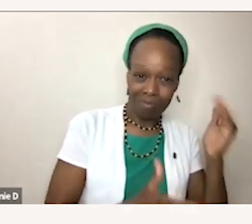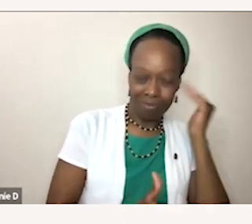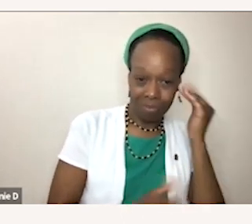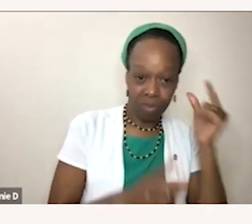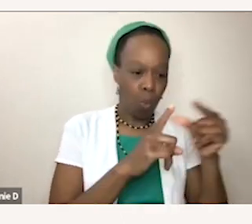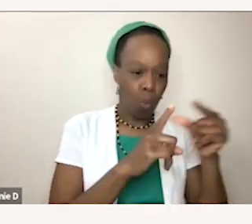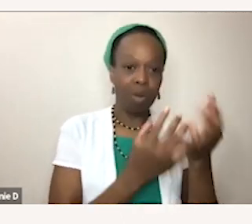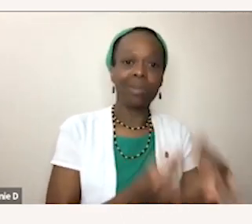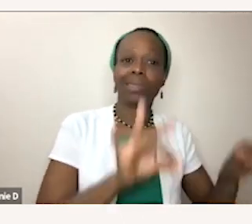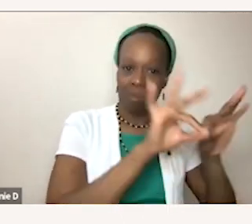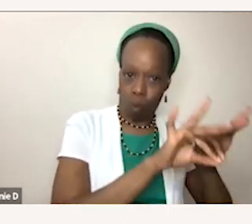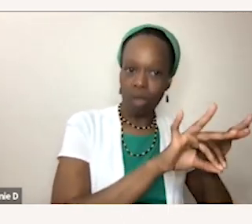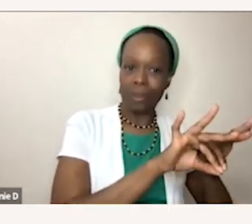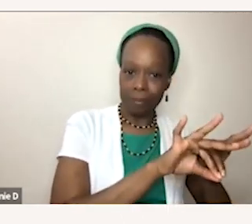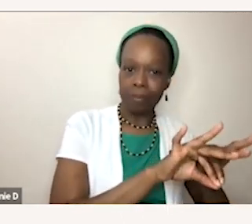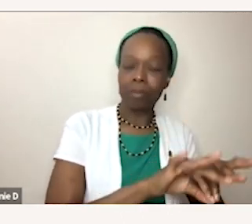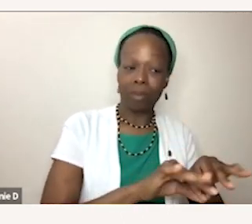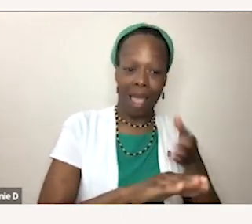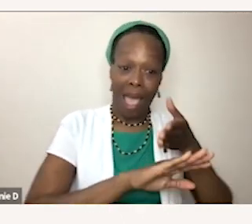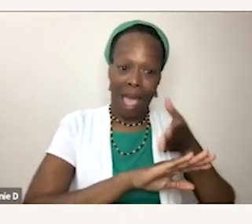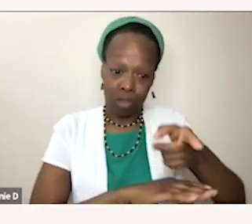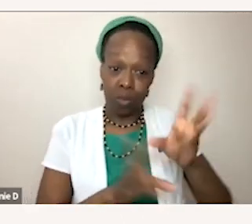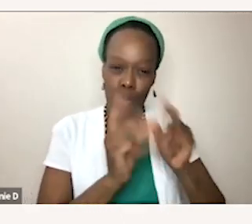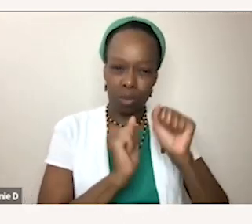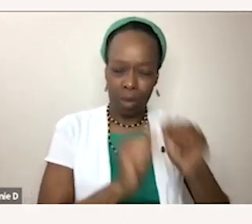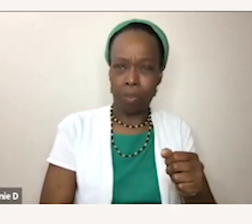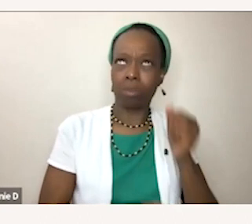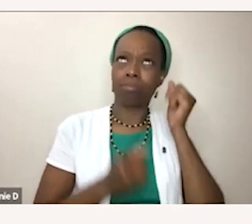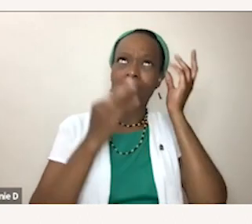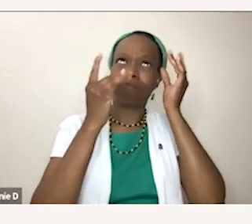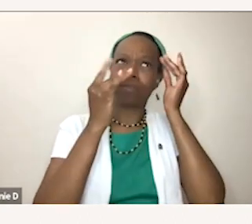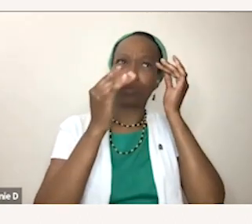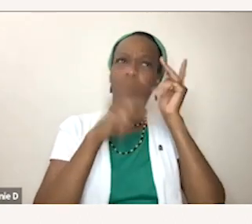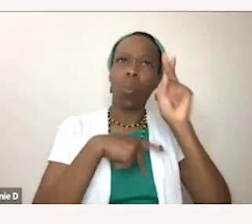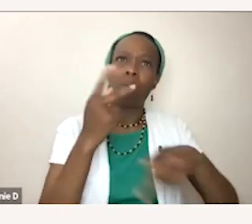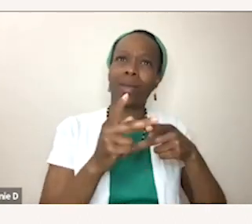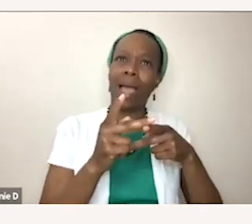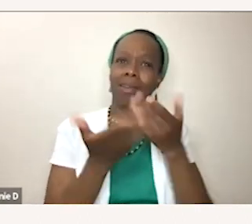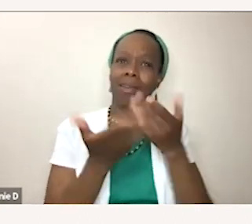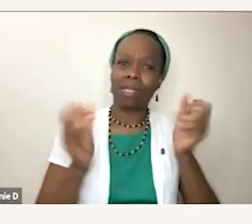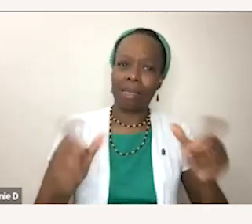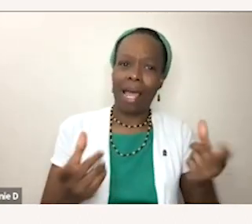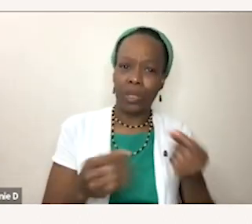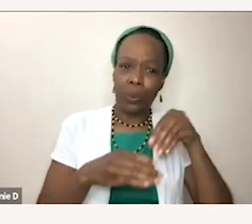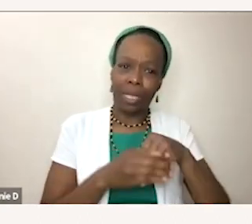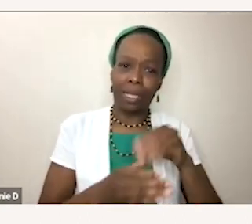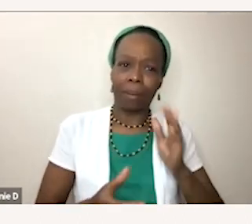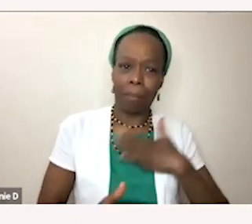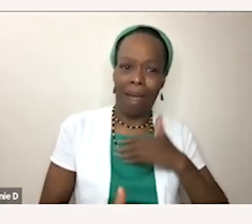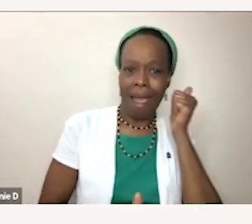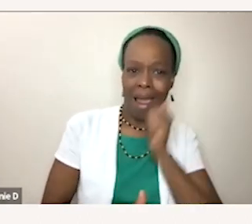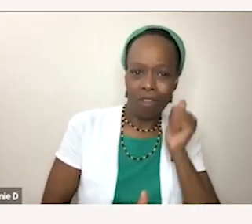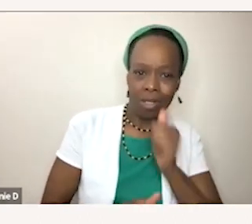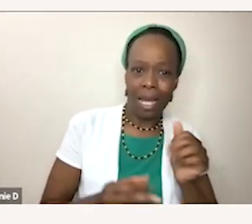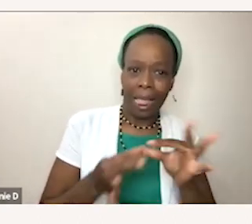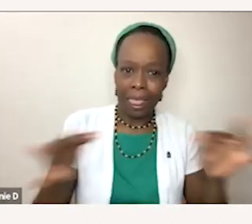you'll see, well, what actions can I take? How can I change, whether it be actually some minor changes in our day-to-day language? Sometimes it might be